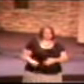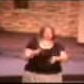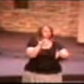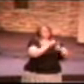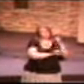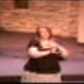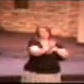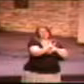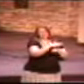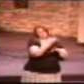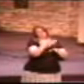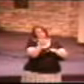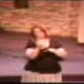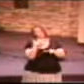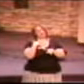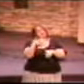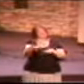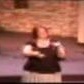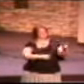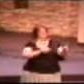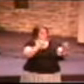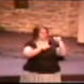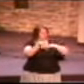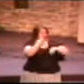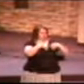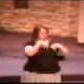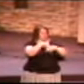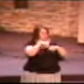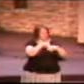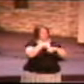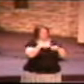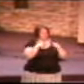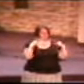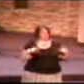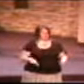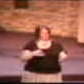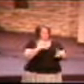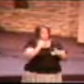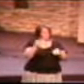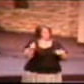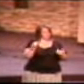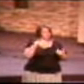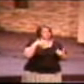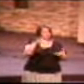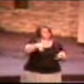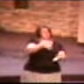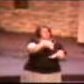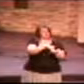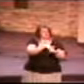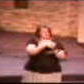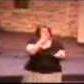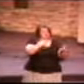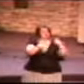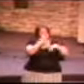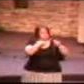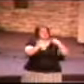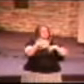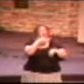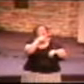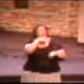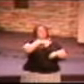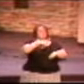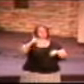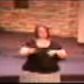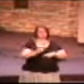7, Jesus is invited to a meal. It's Simon the Pharisee. And he's in the middle of eating. And a woman comes